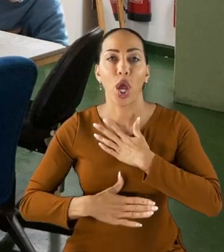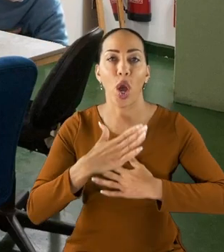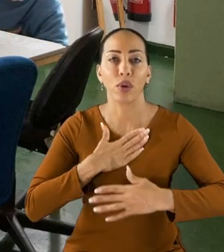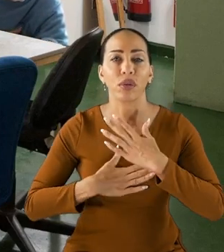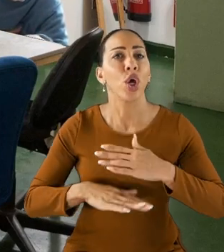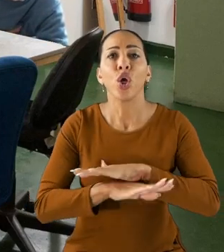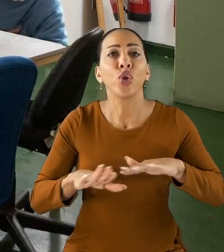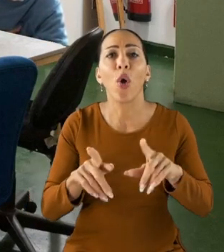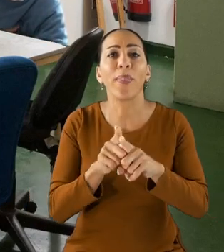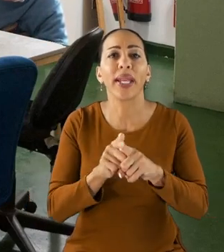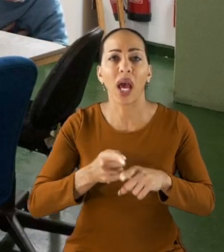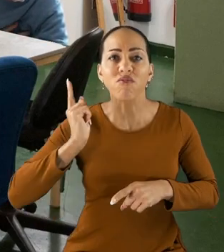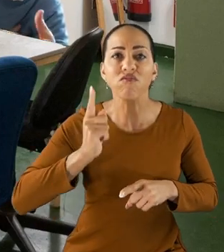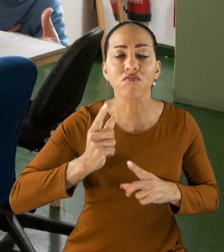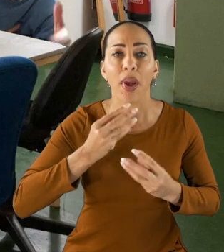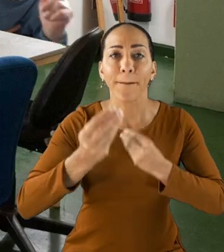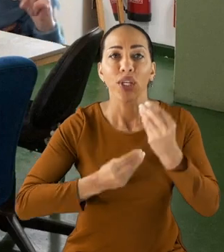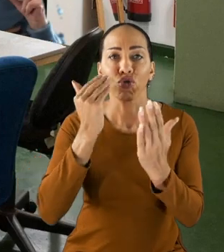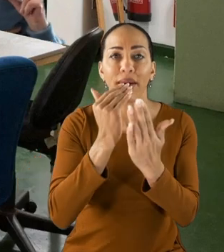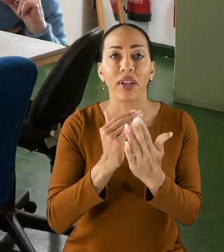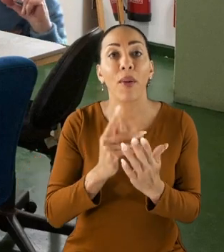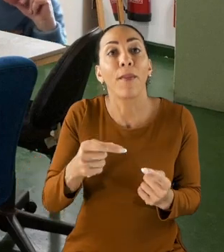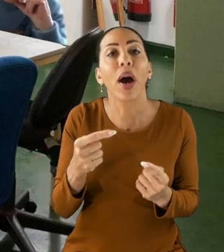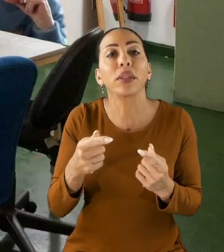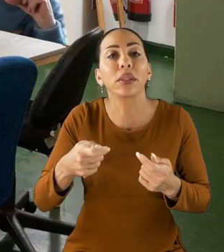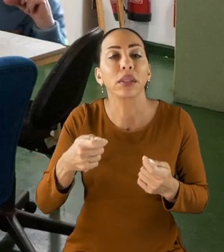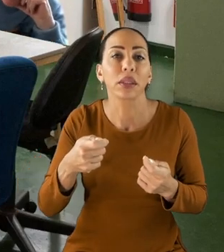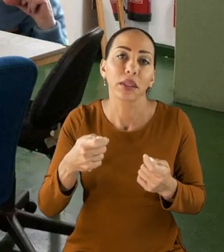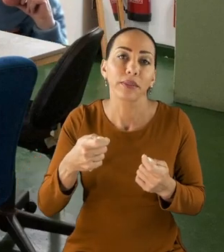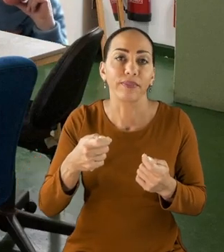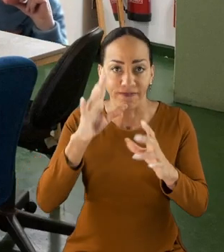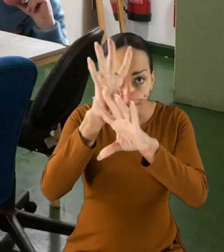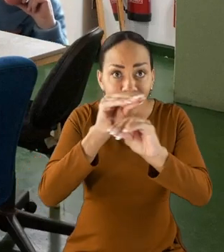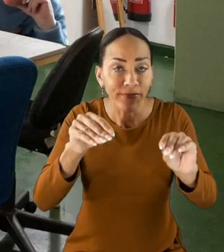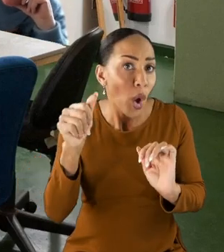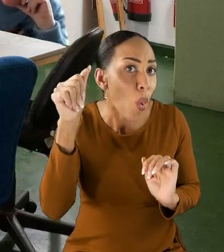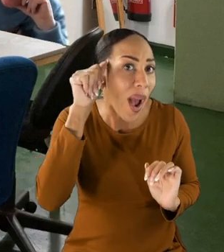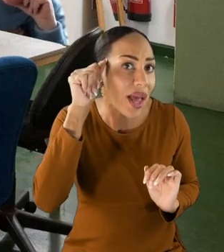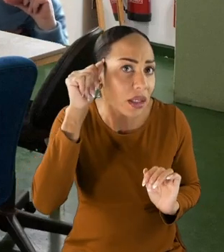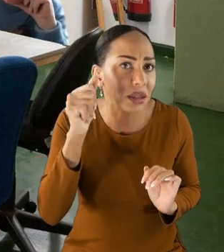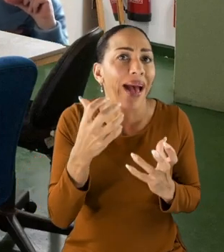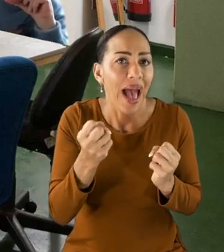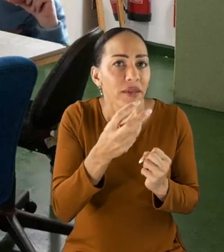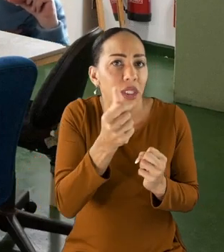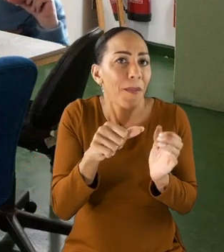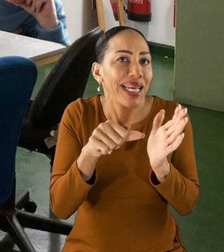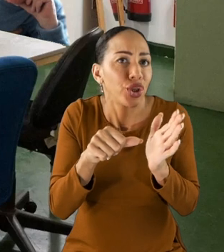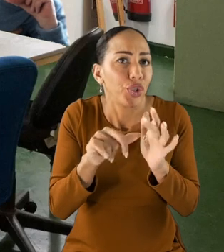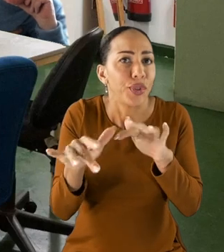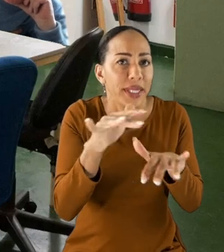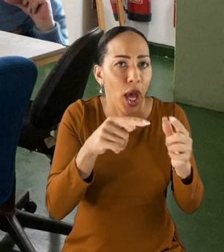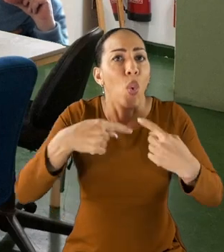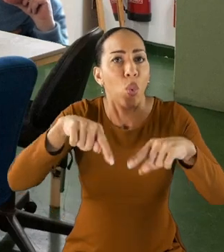but pointing out the warning problems of some of it, I think would be what I would say we should be looking at.